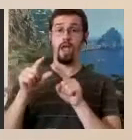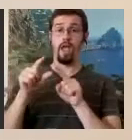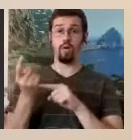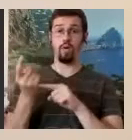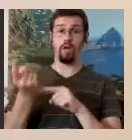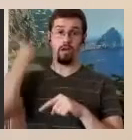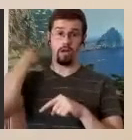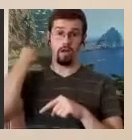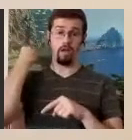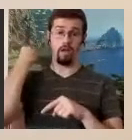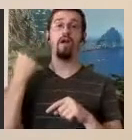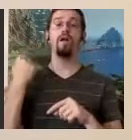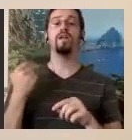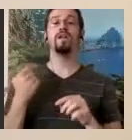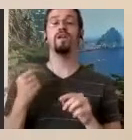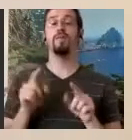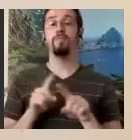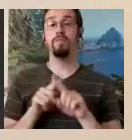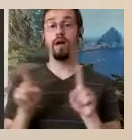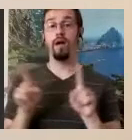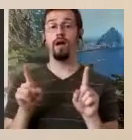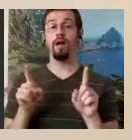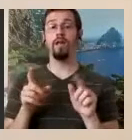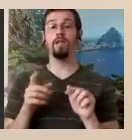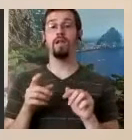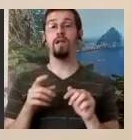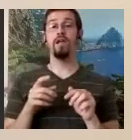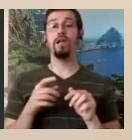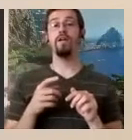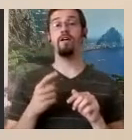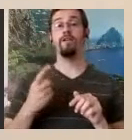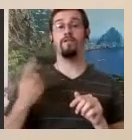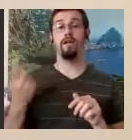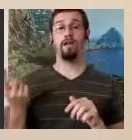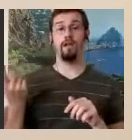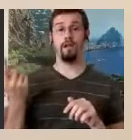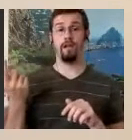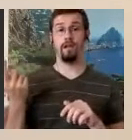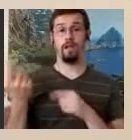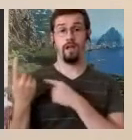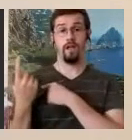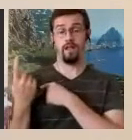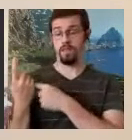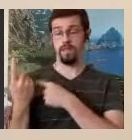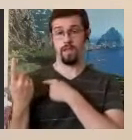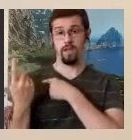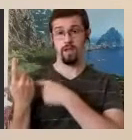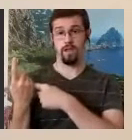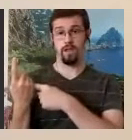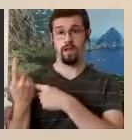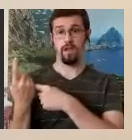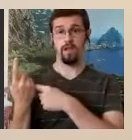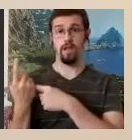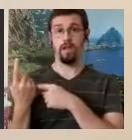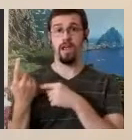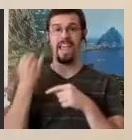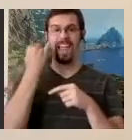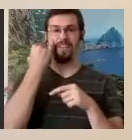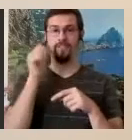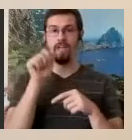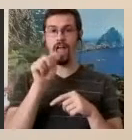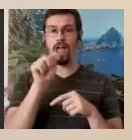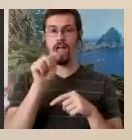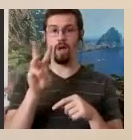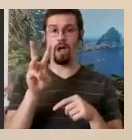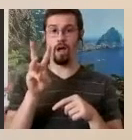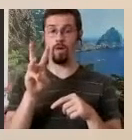one deaf sign writer who added an arrow to the shoulder, so it was with the shoulder glyph, the